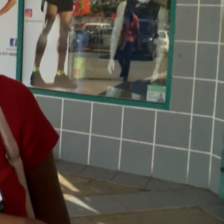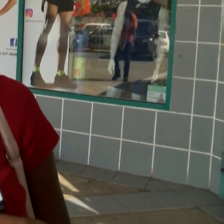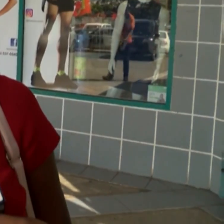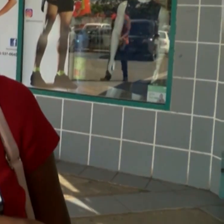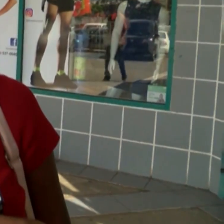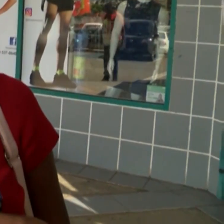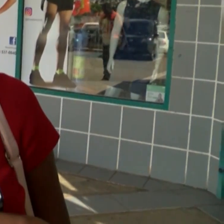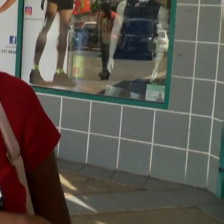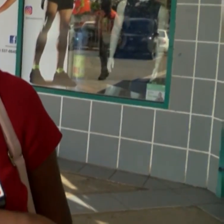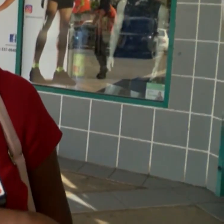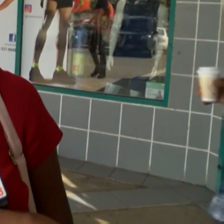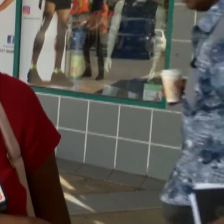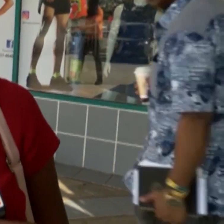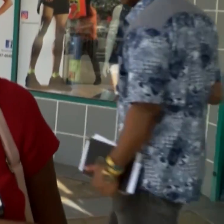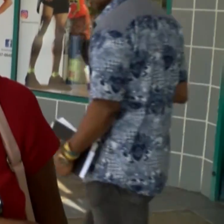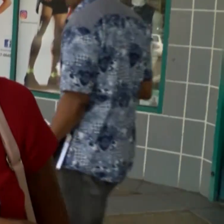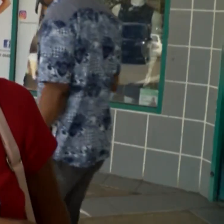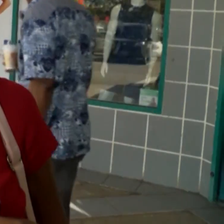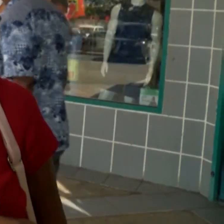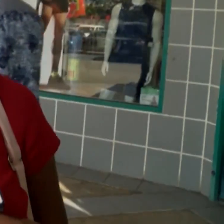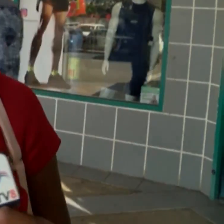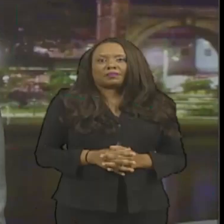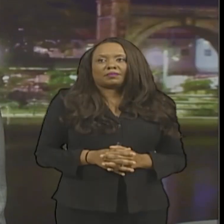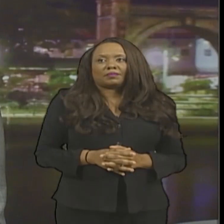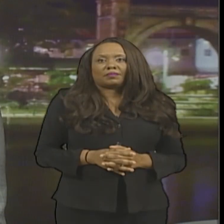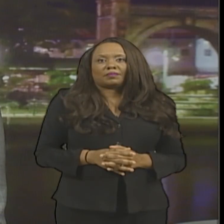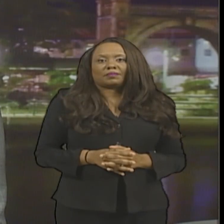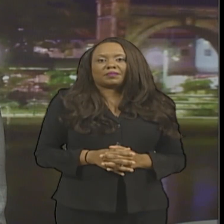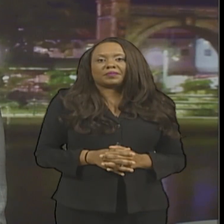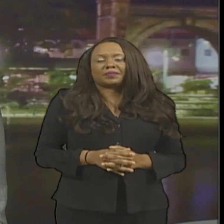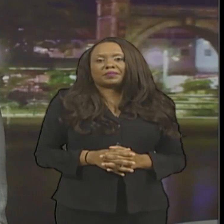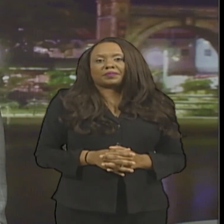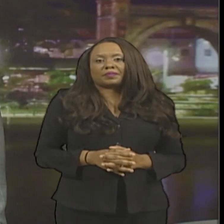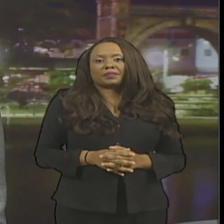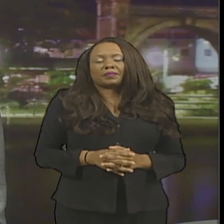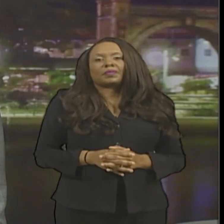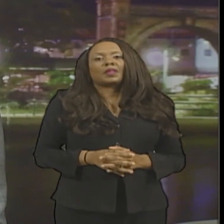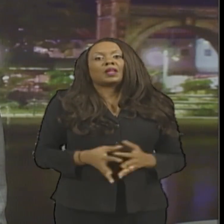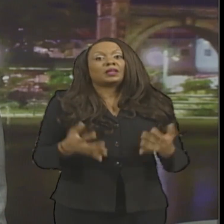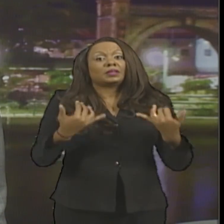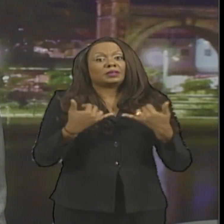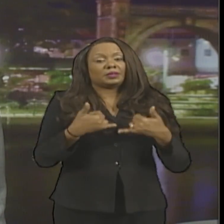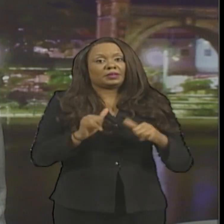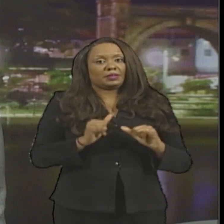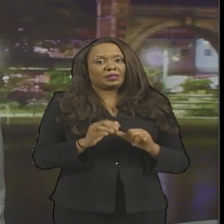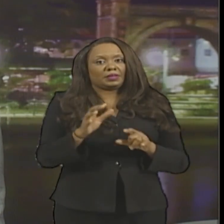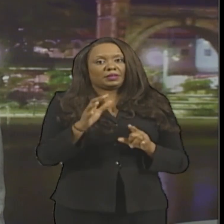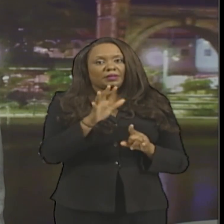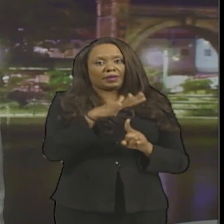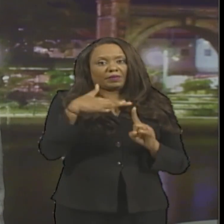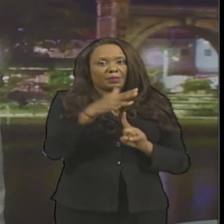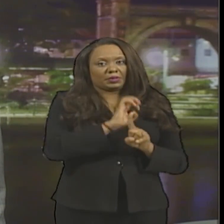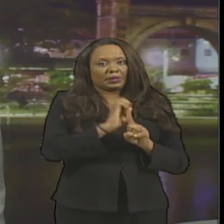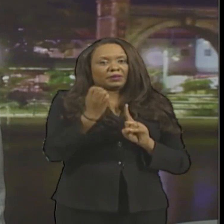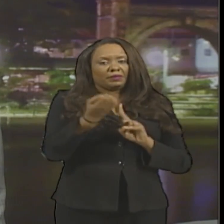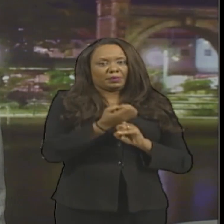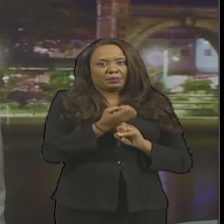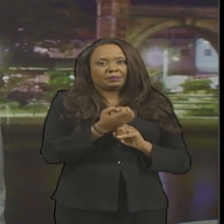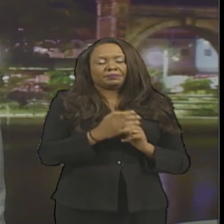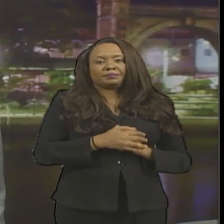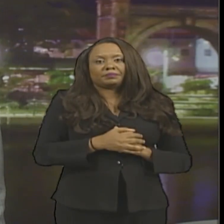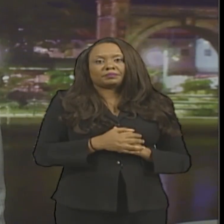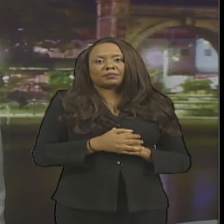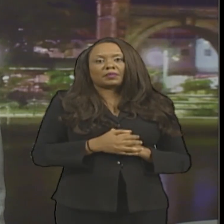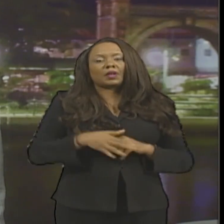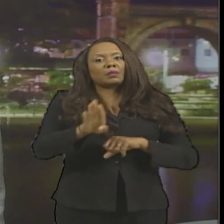No, I don't have any, none at all. And staying with that environmental theme, we've heard the cries